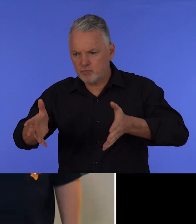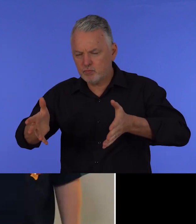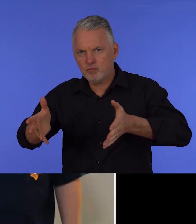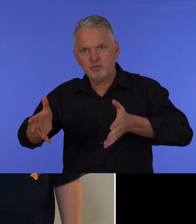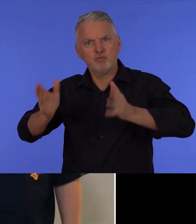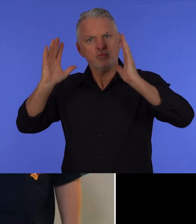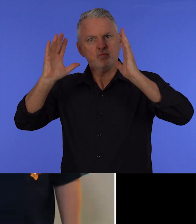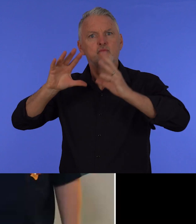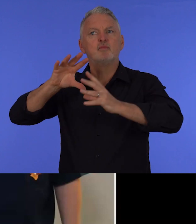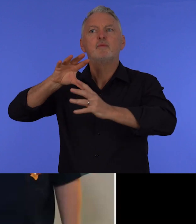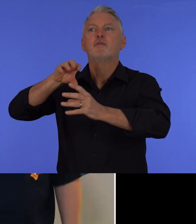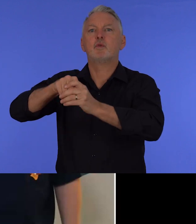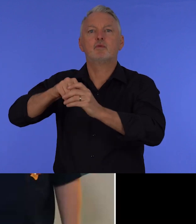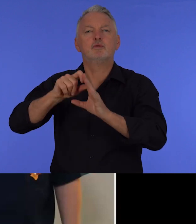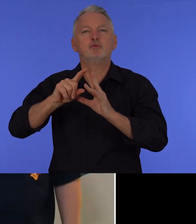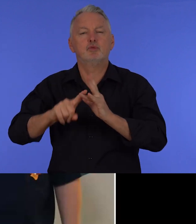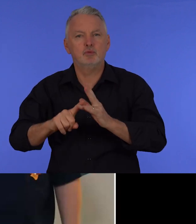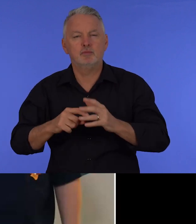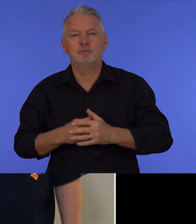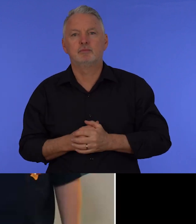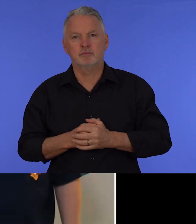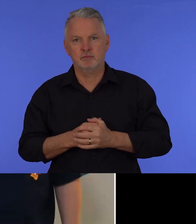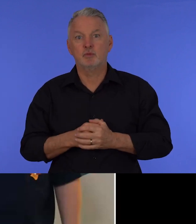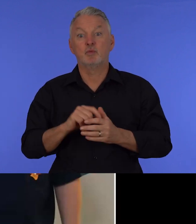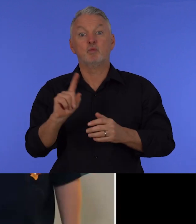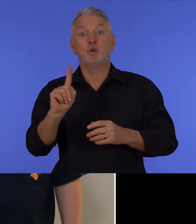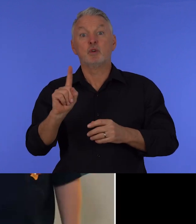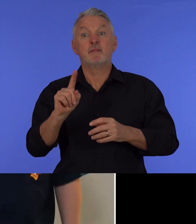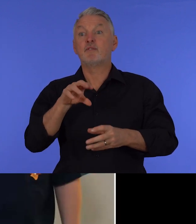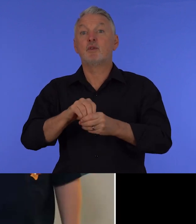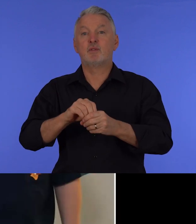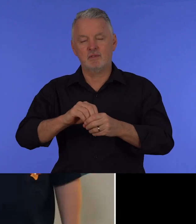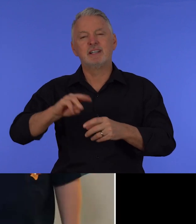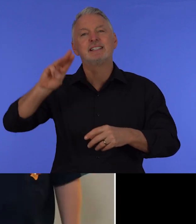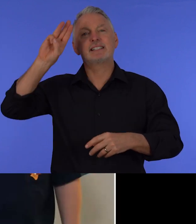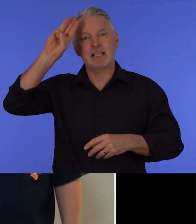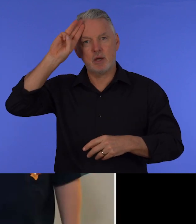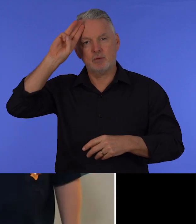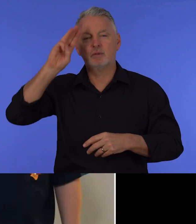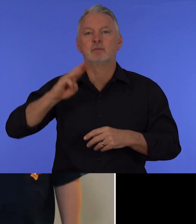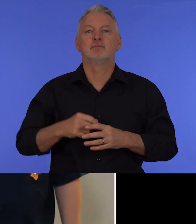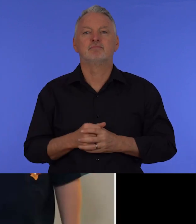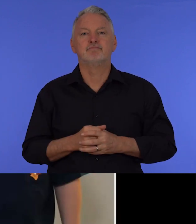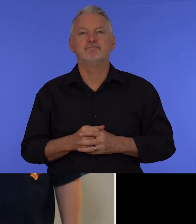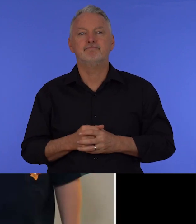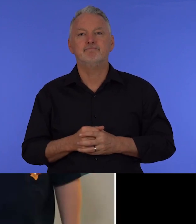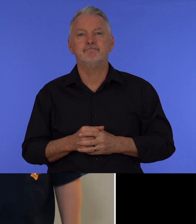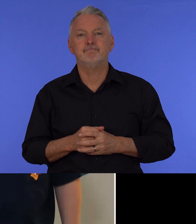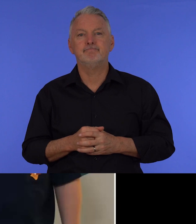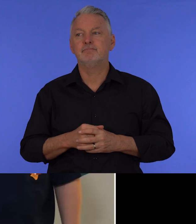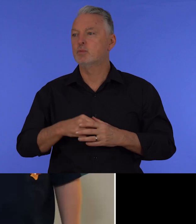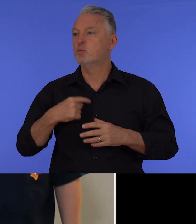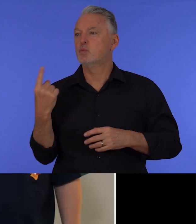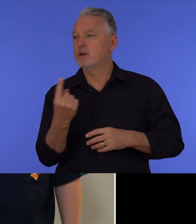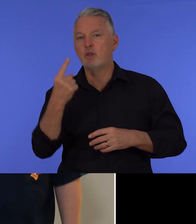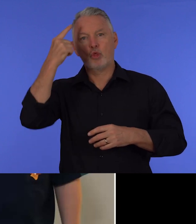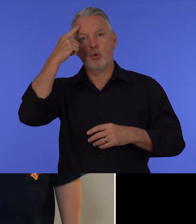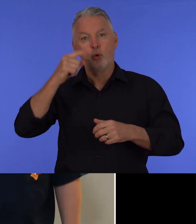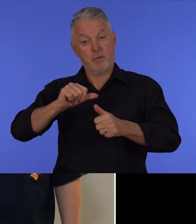as a family and take some bold steps that we hadn't taken before. So part of that was scouting.